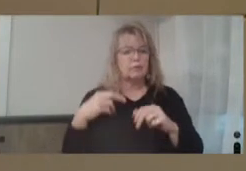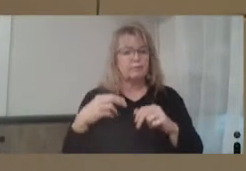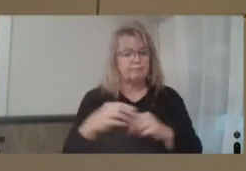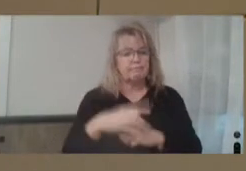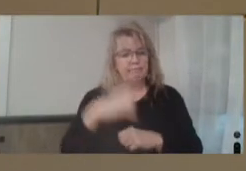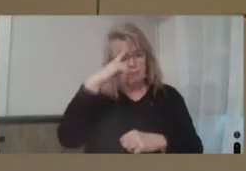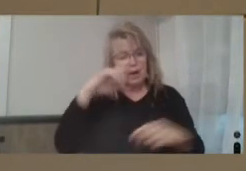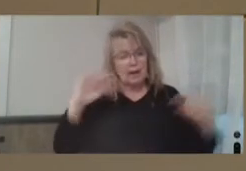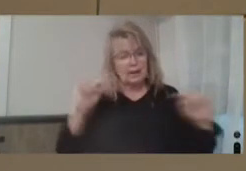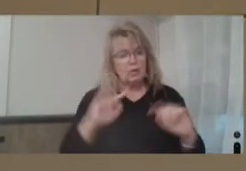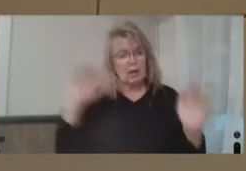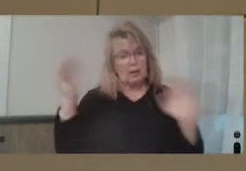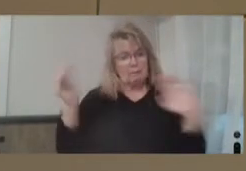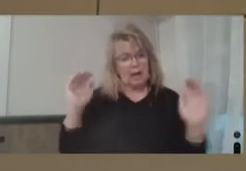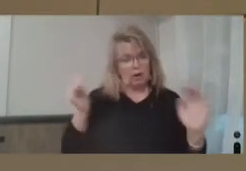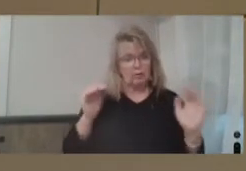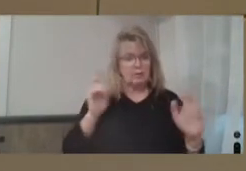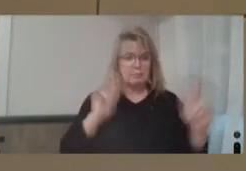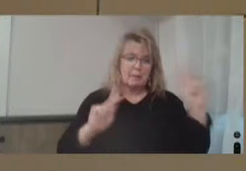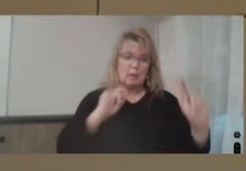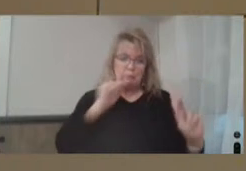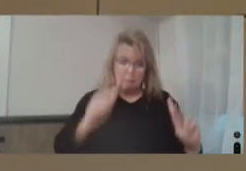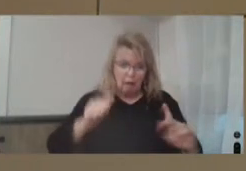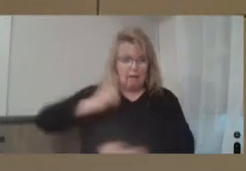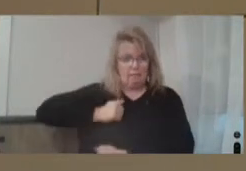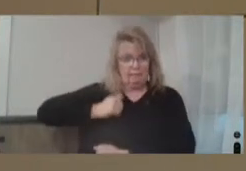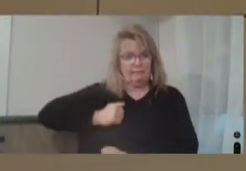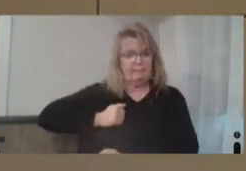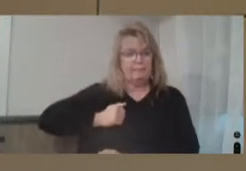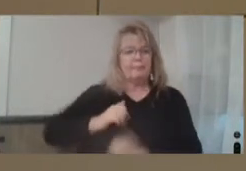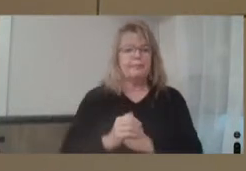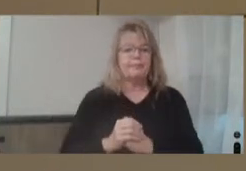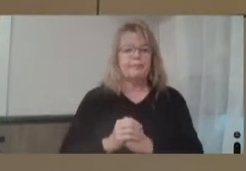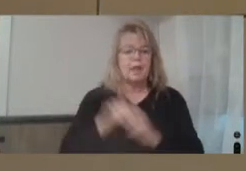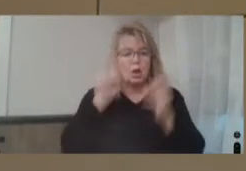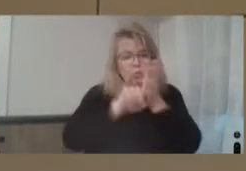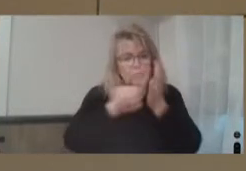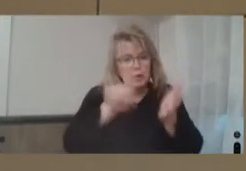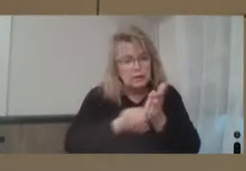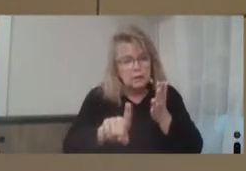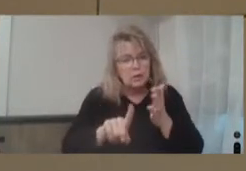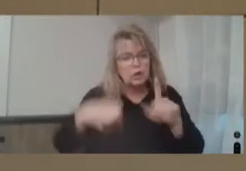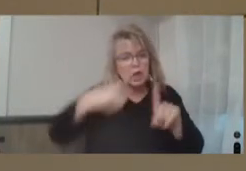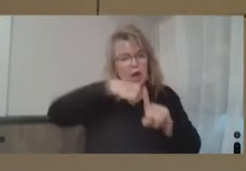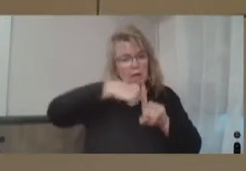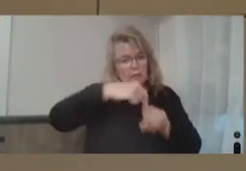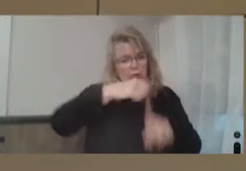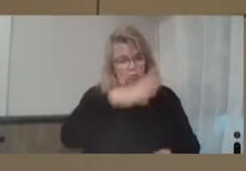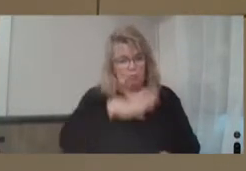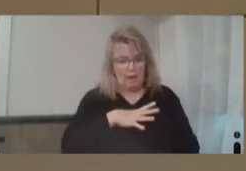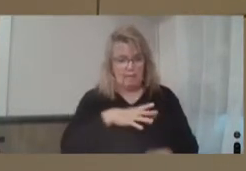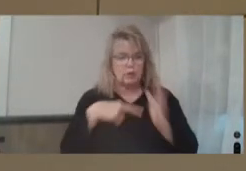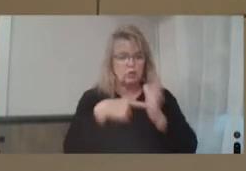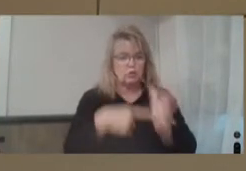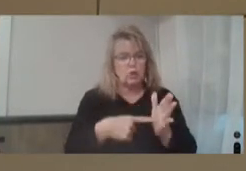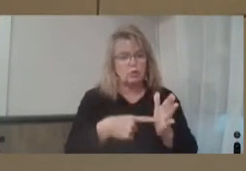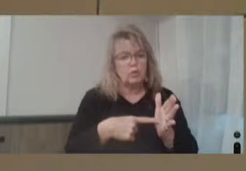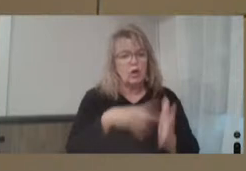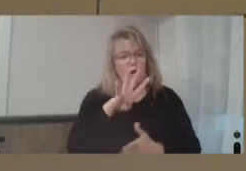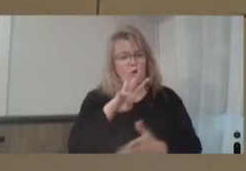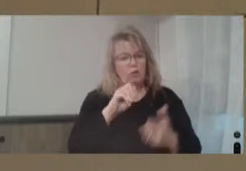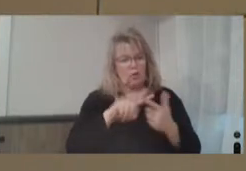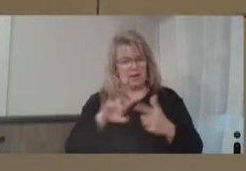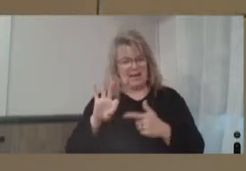their civilian peers. Whereas research on abused women shows that 40 to 90% of